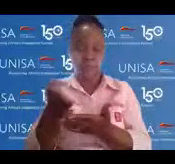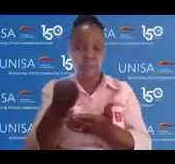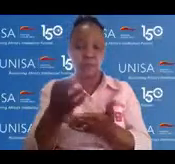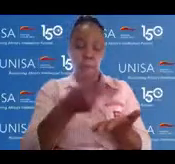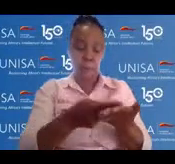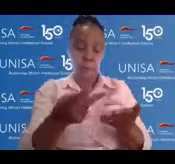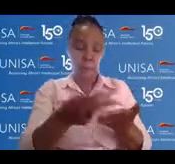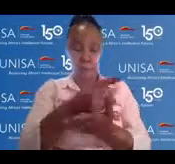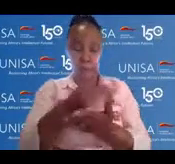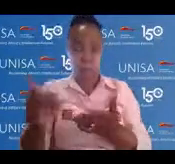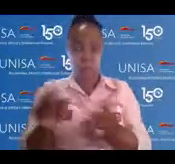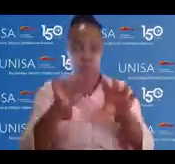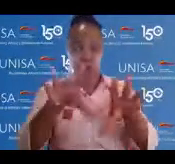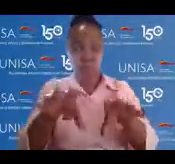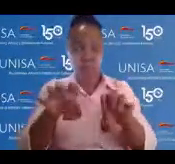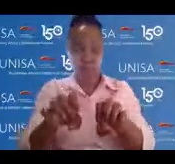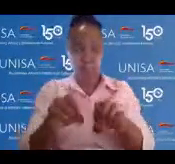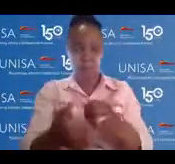exams,